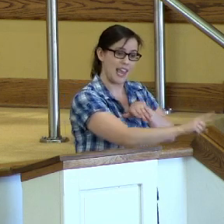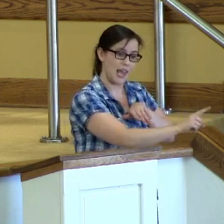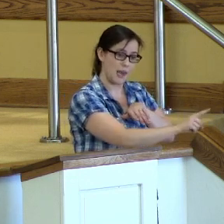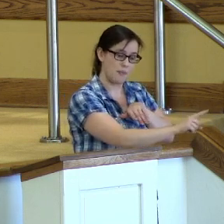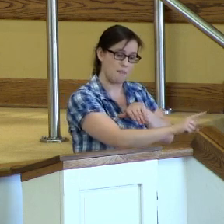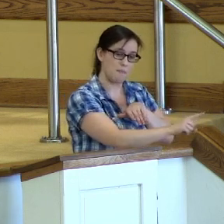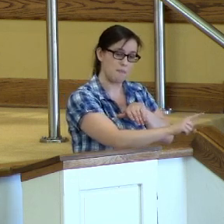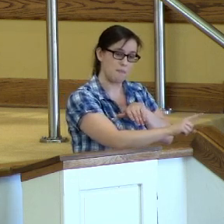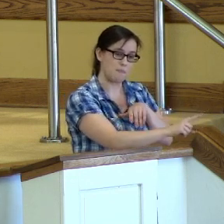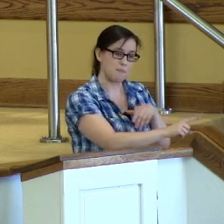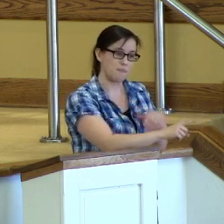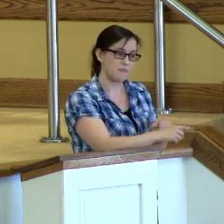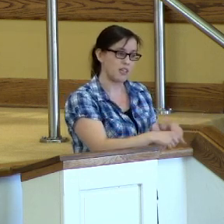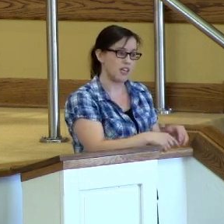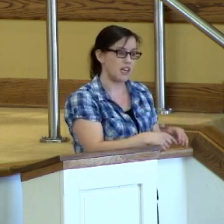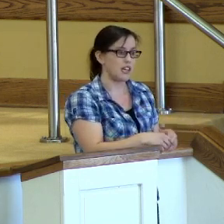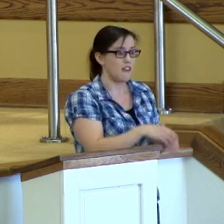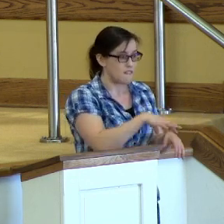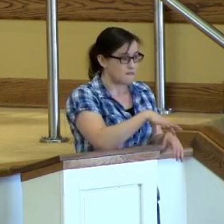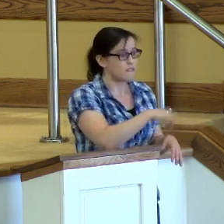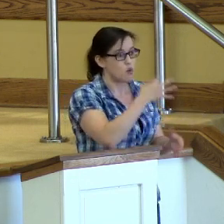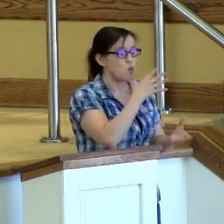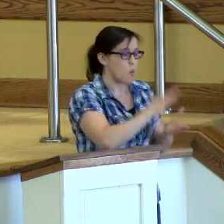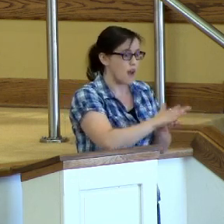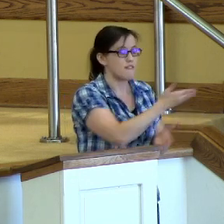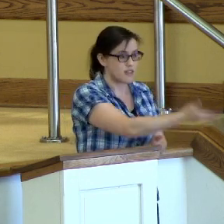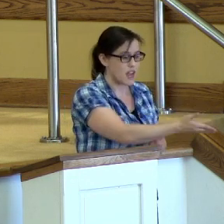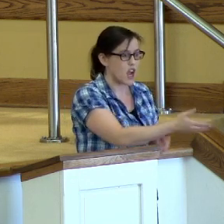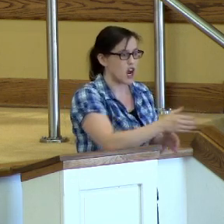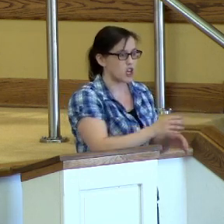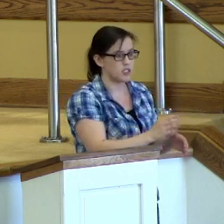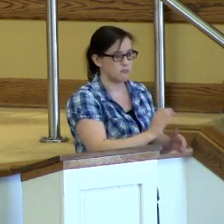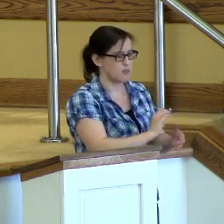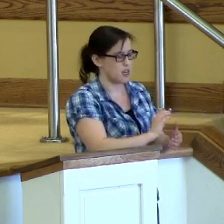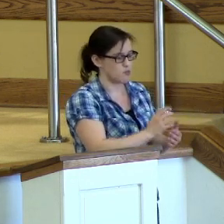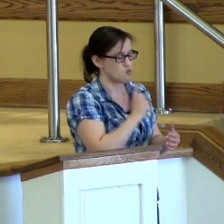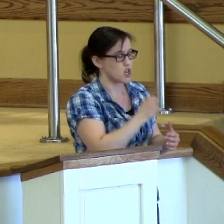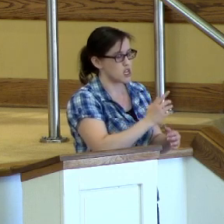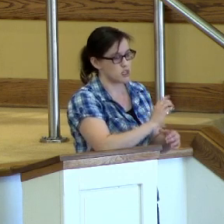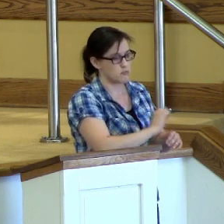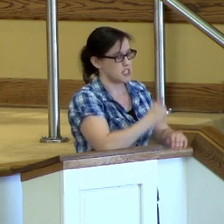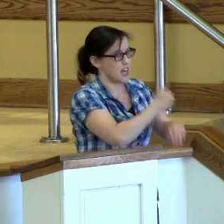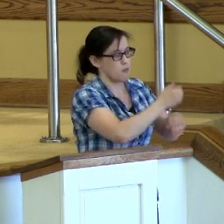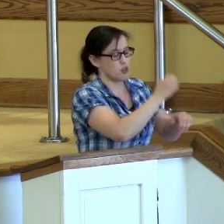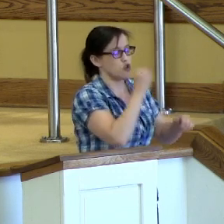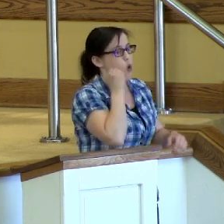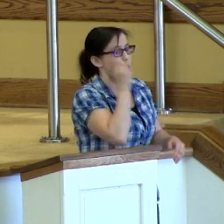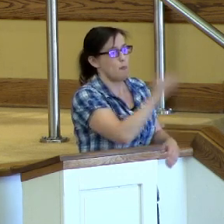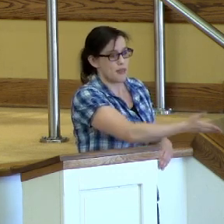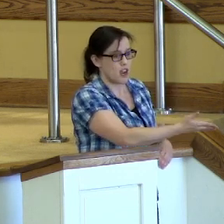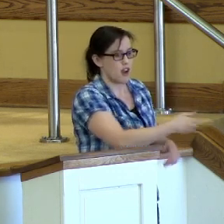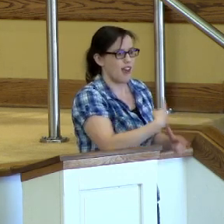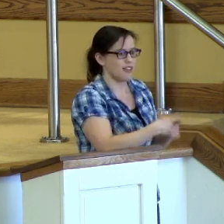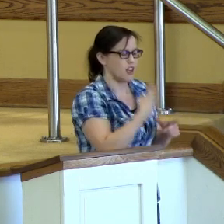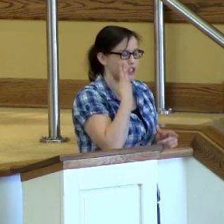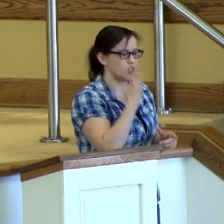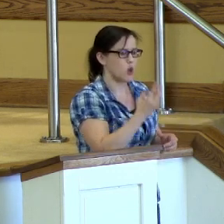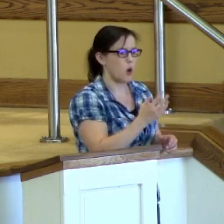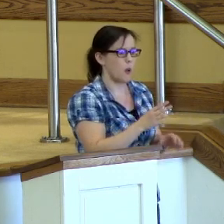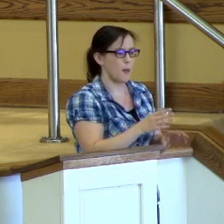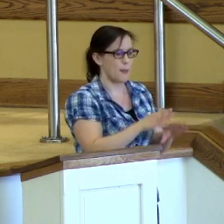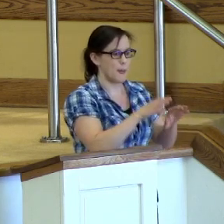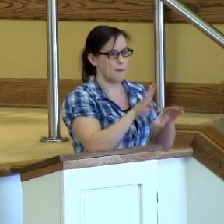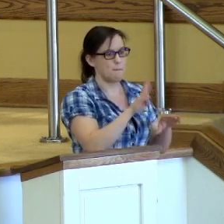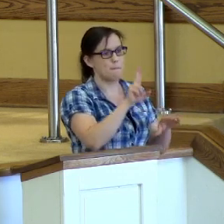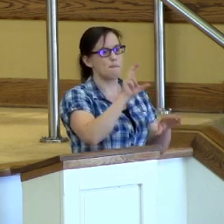ends up hanging out with Jethro and gets a wife and just goes merry on with life, and then he goes up to a bush. He's out there just being a